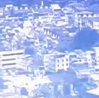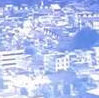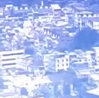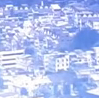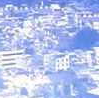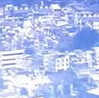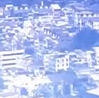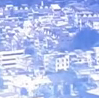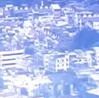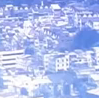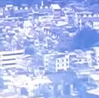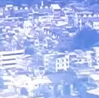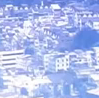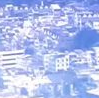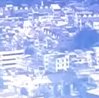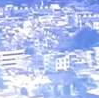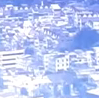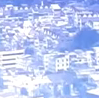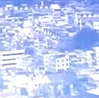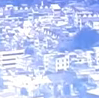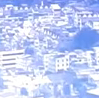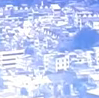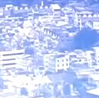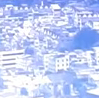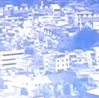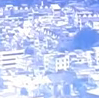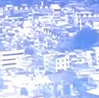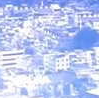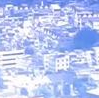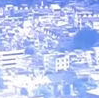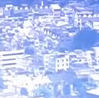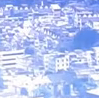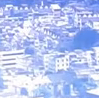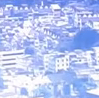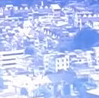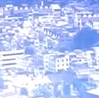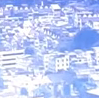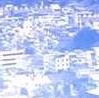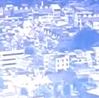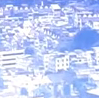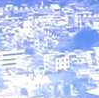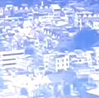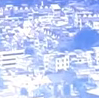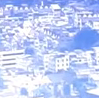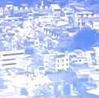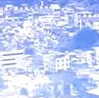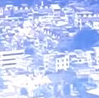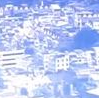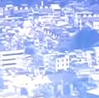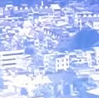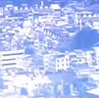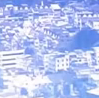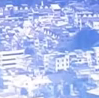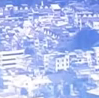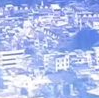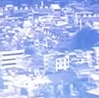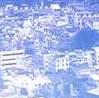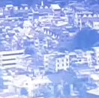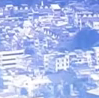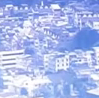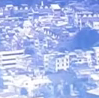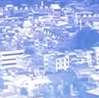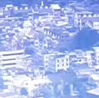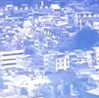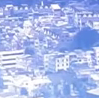Today, the spokesperson also touched on the analysis of the different trends in different countries around the world so as to be a